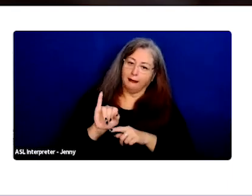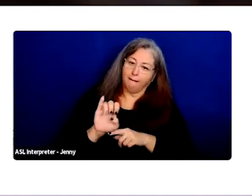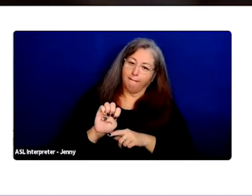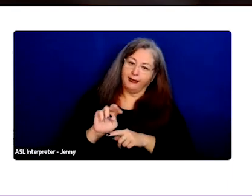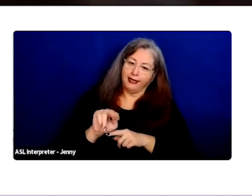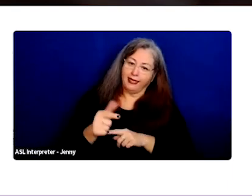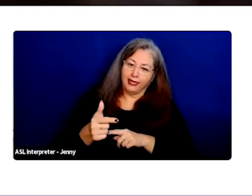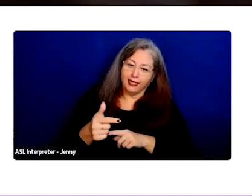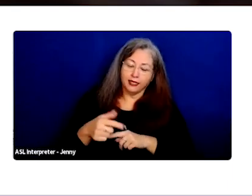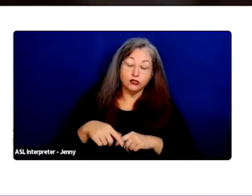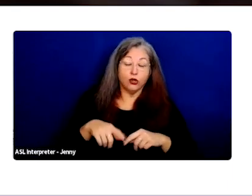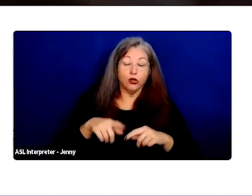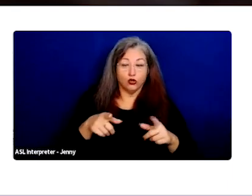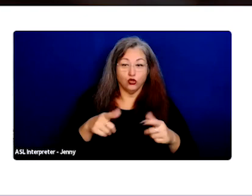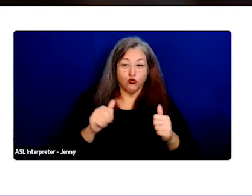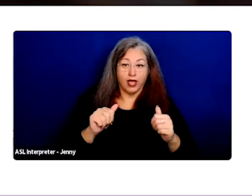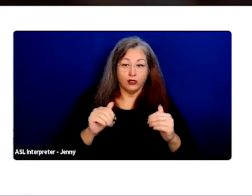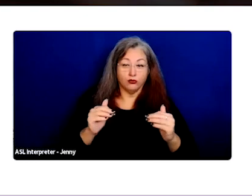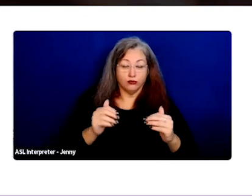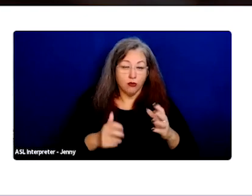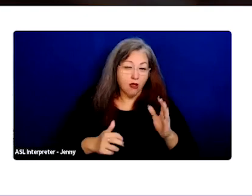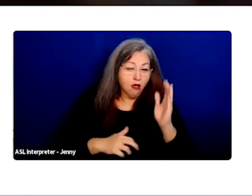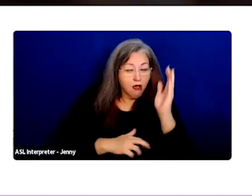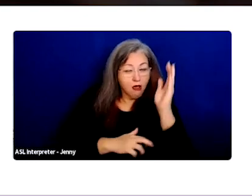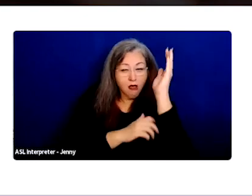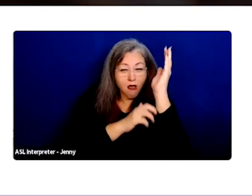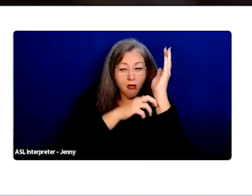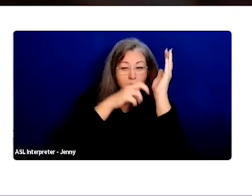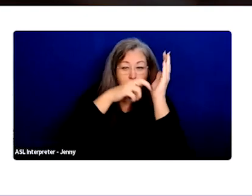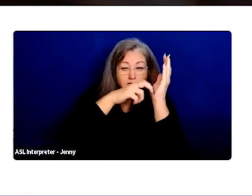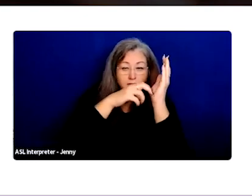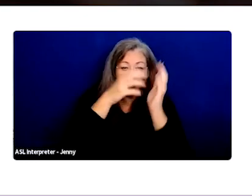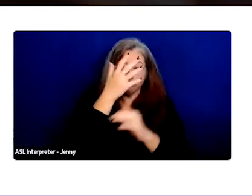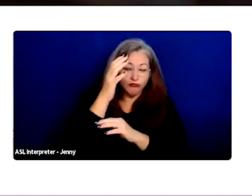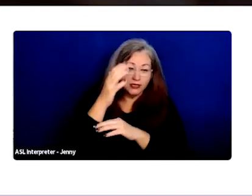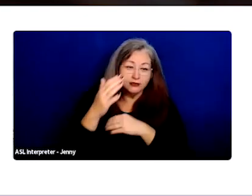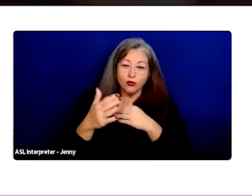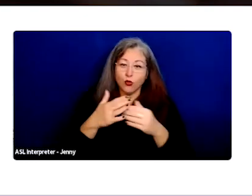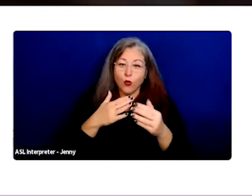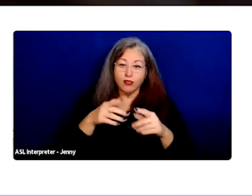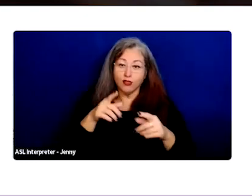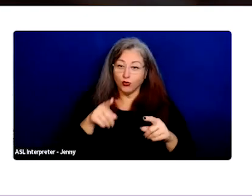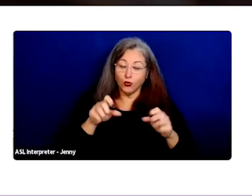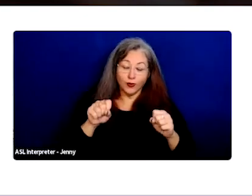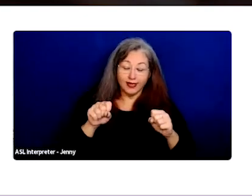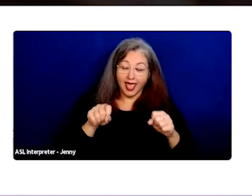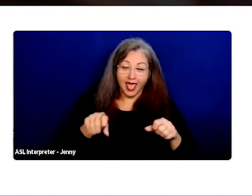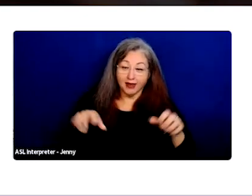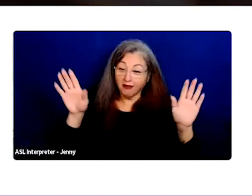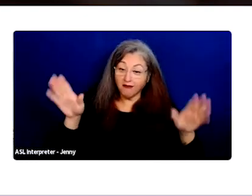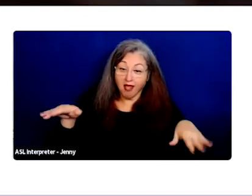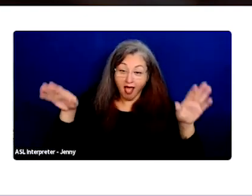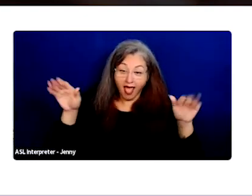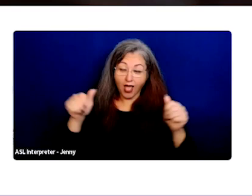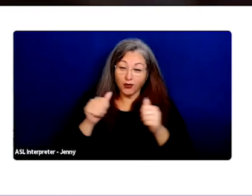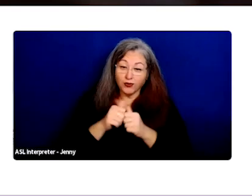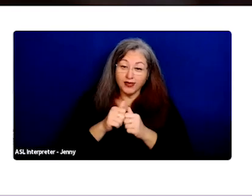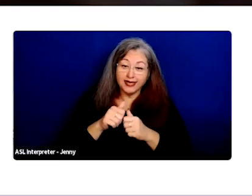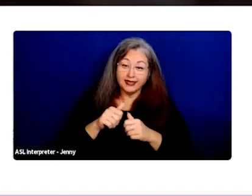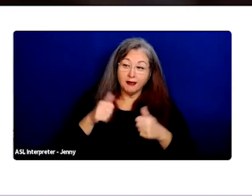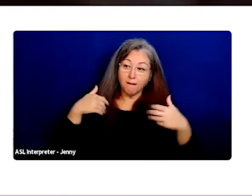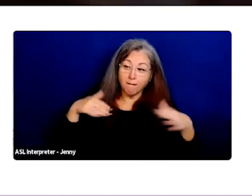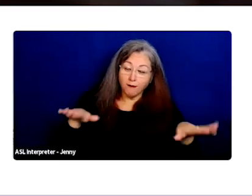And as you elevate to this treehouse, be it by flying on your magic wings, your